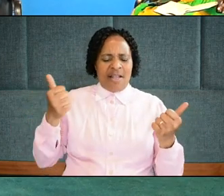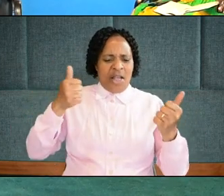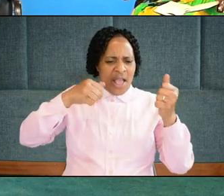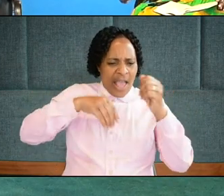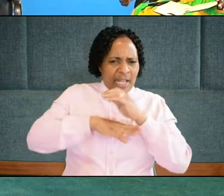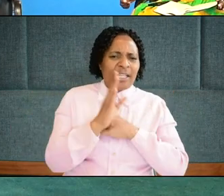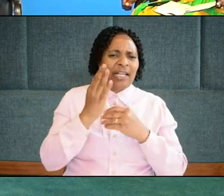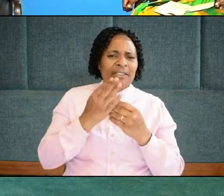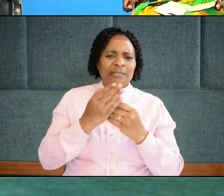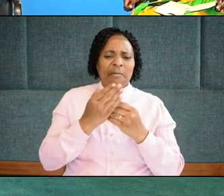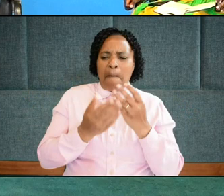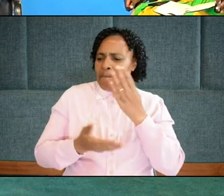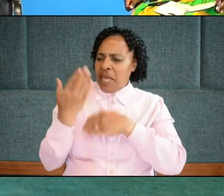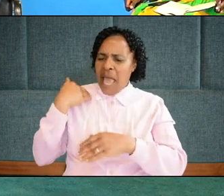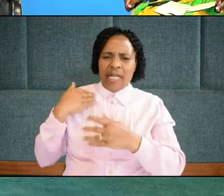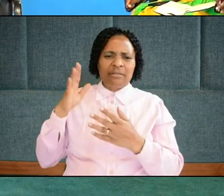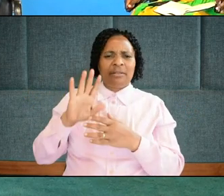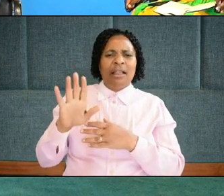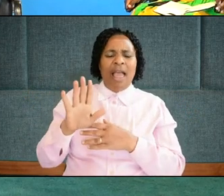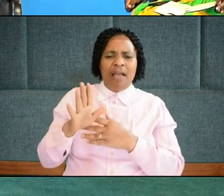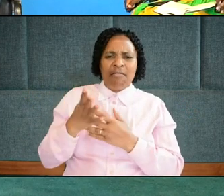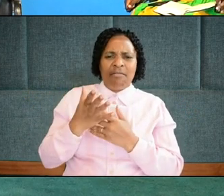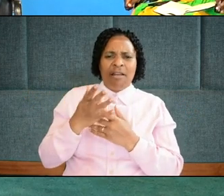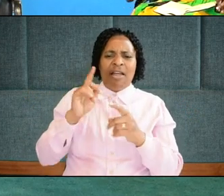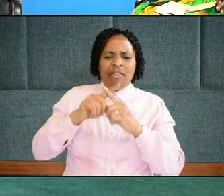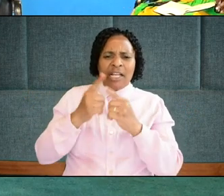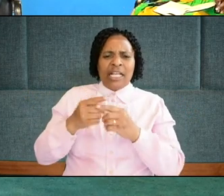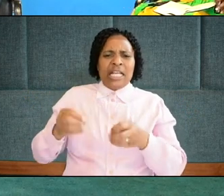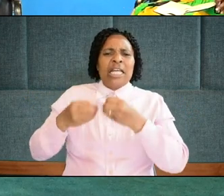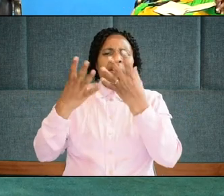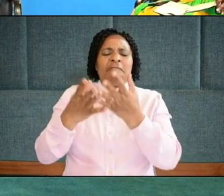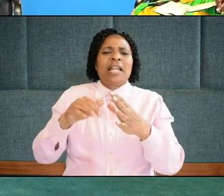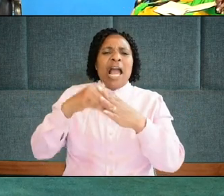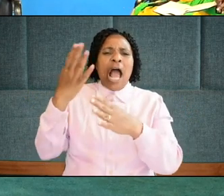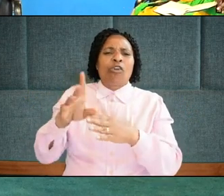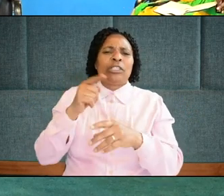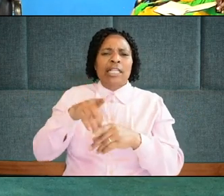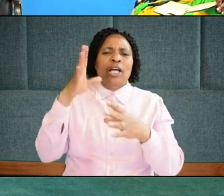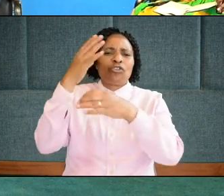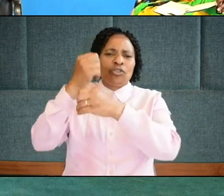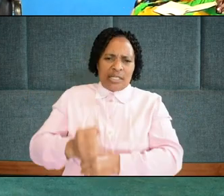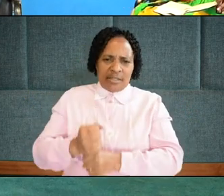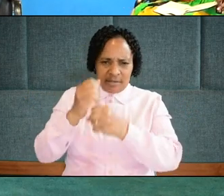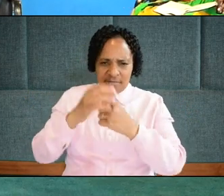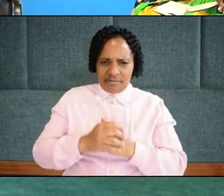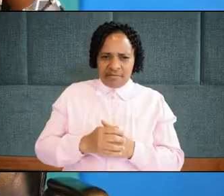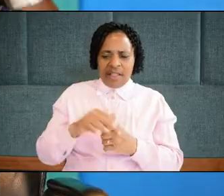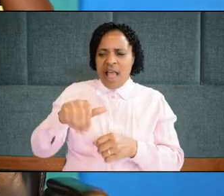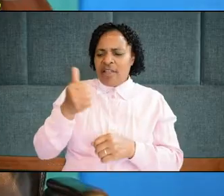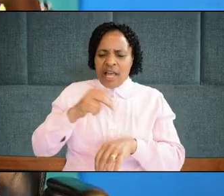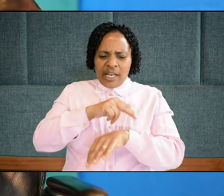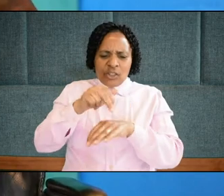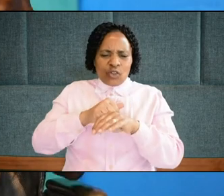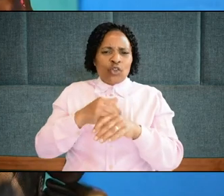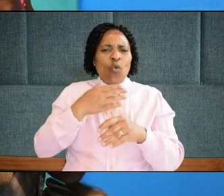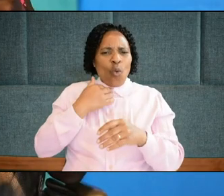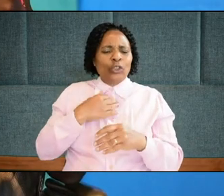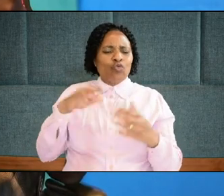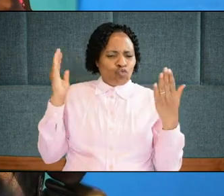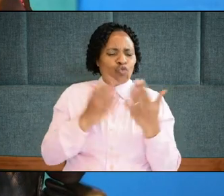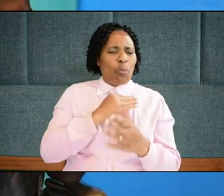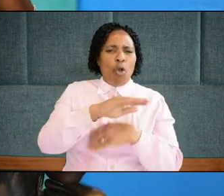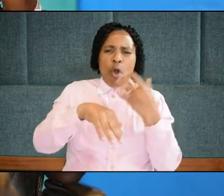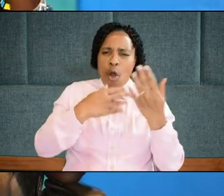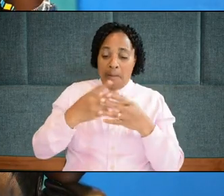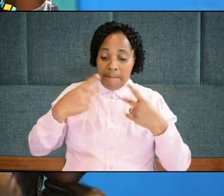their backs and then they had betrayed their trust, so to speak. So the other nations decided, you know what, we need to wipe out these